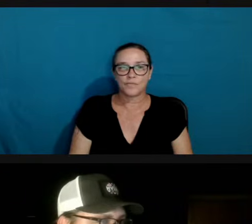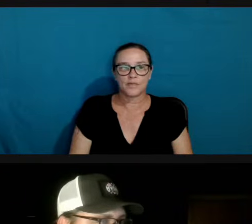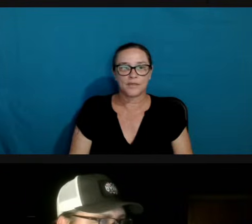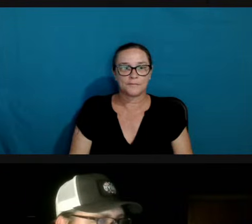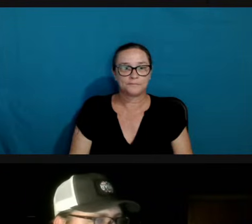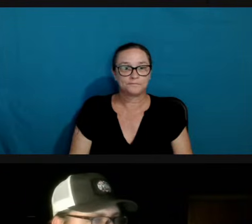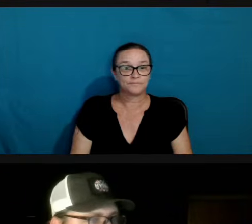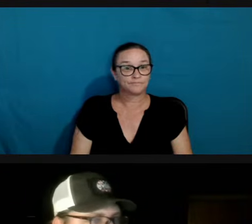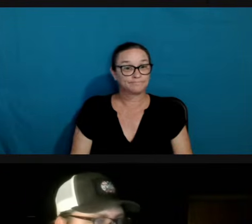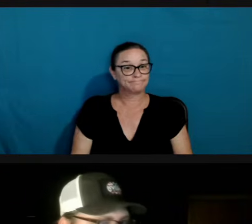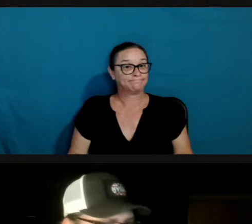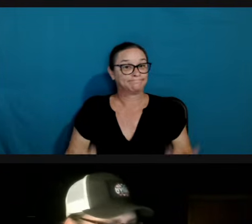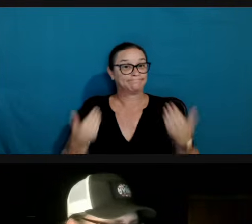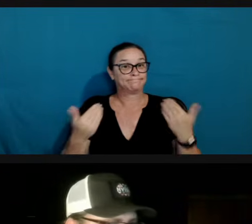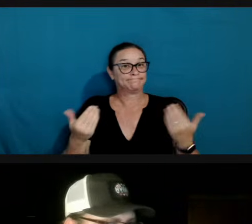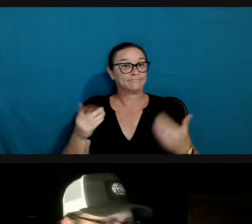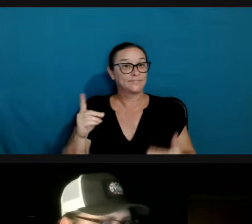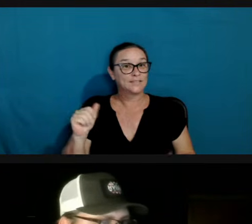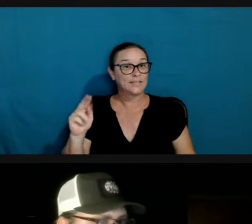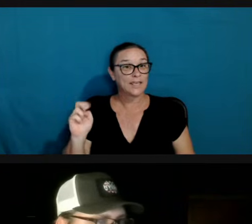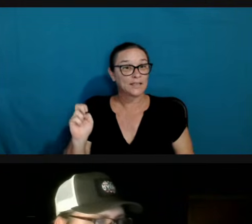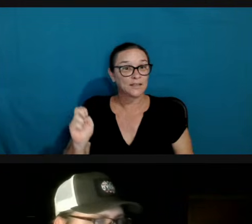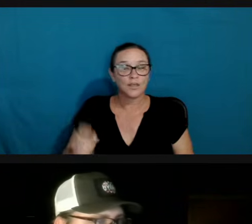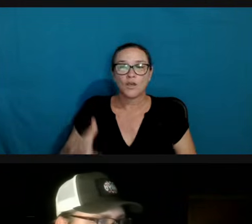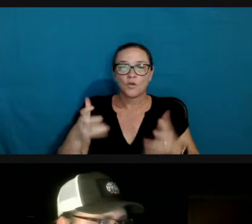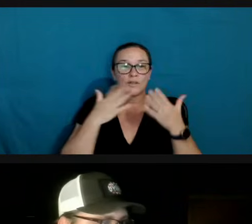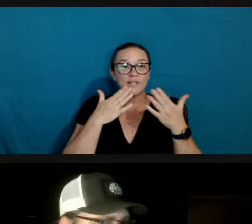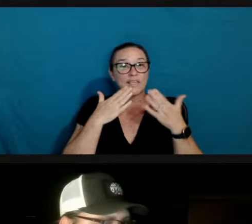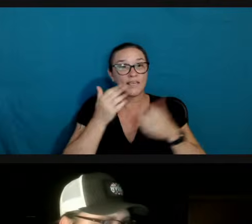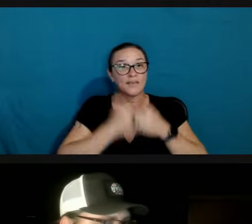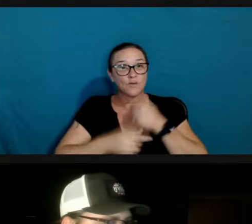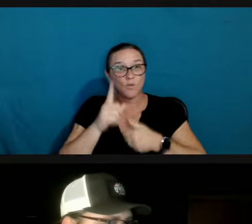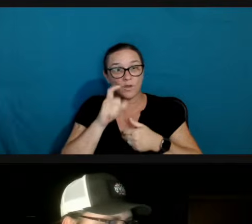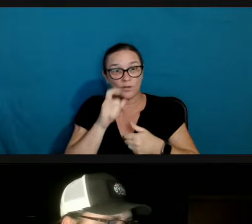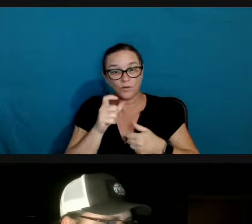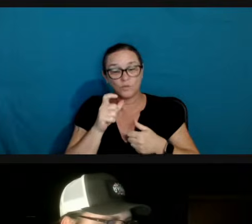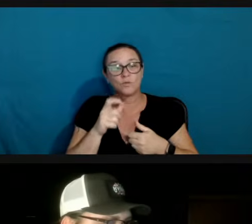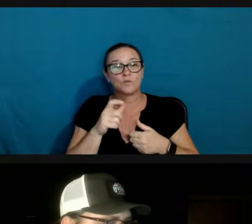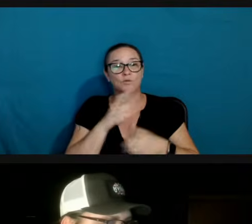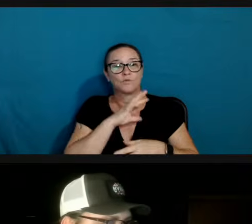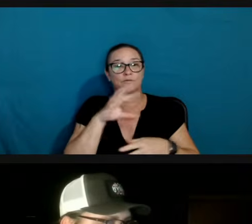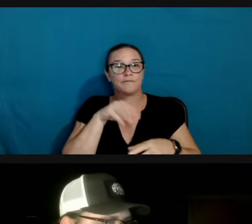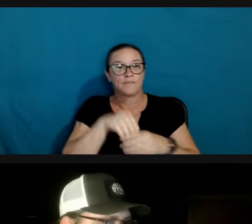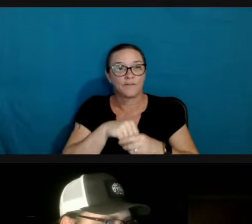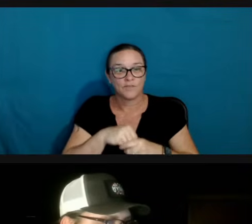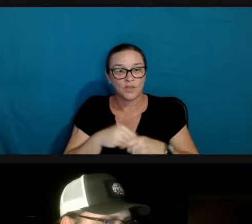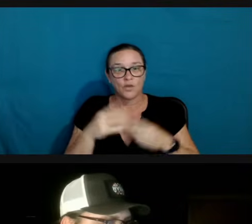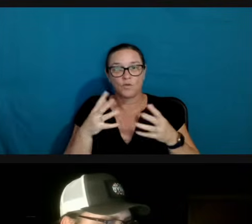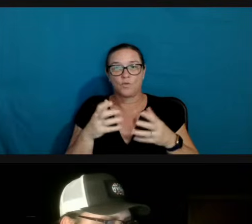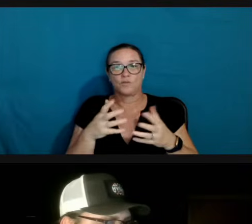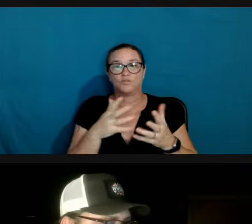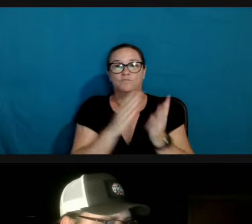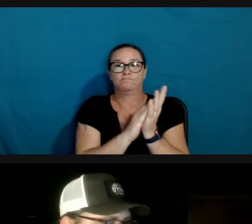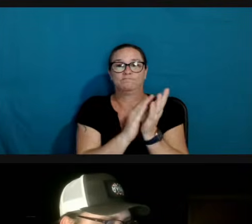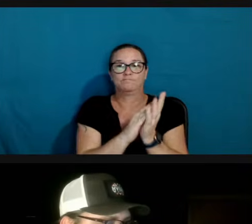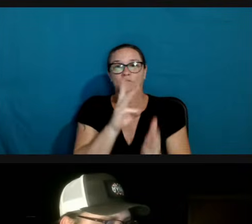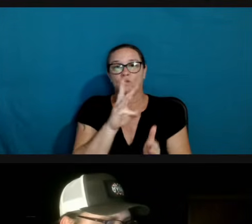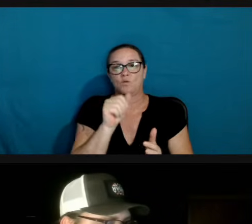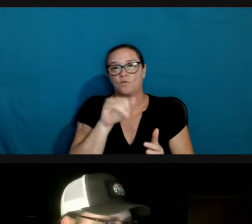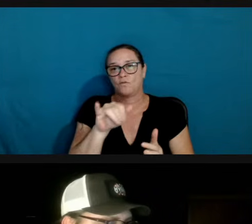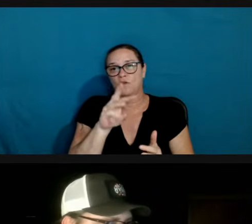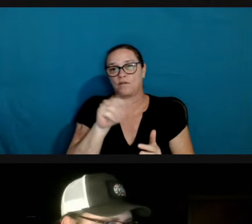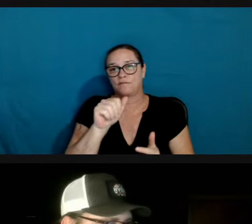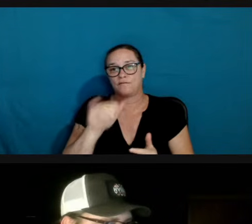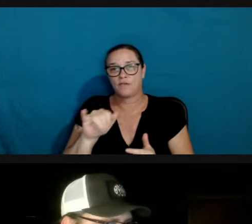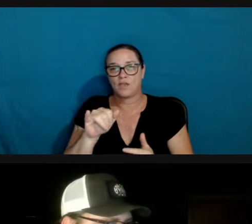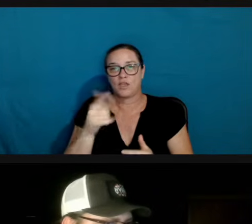And there we go, Dane. All right. Well, I'd like to thank everybody that tuned in today. But first, going to throw a little shout out to the Bye grant program,